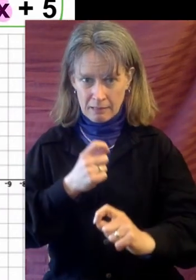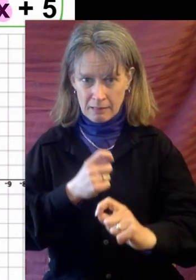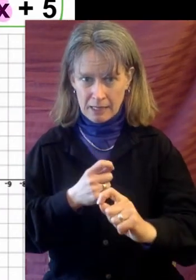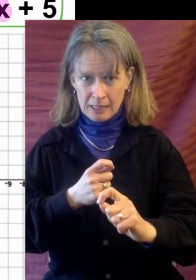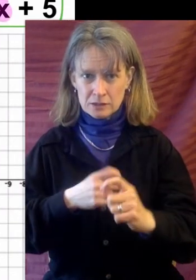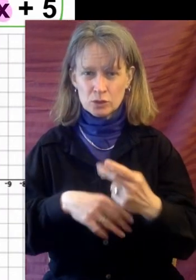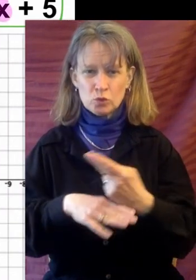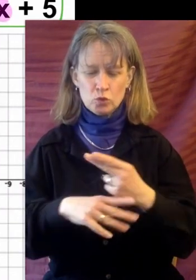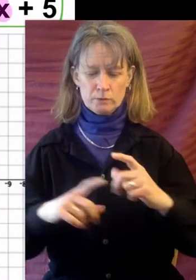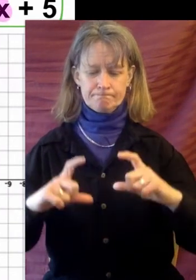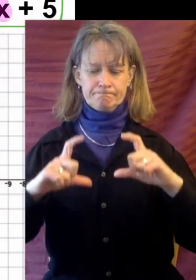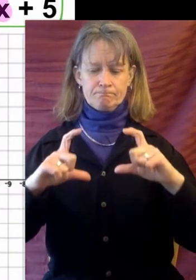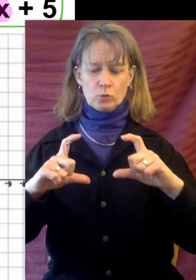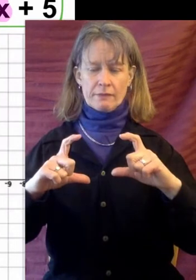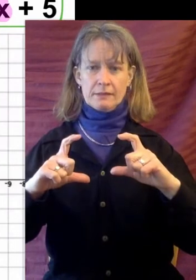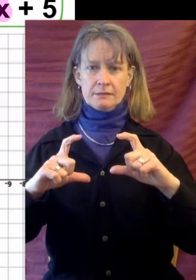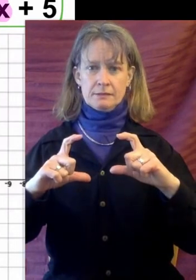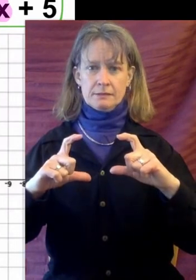parentheses.